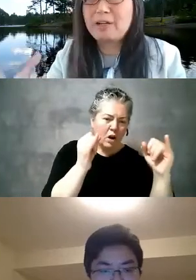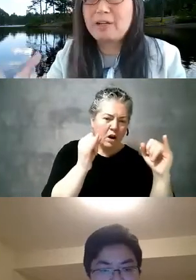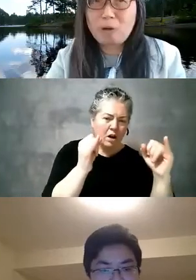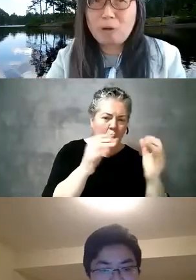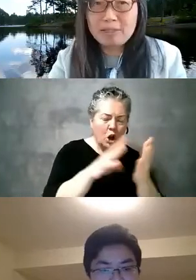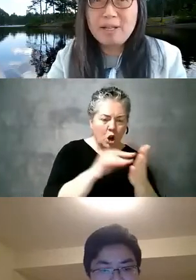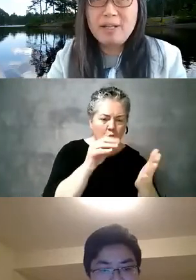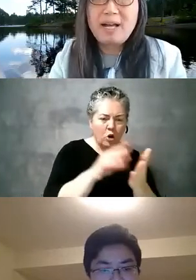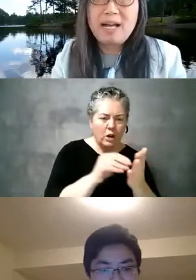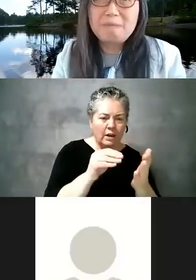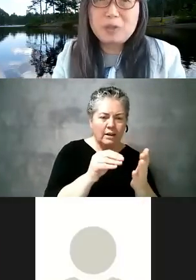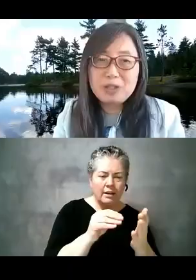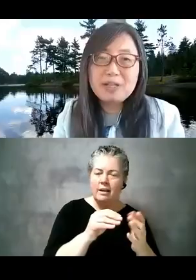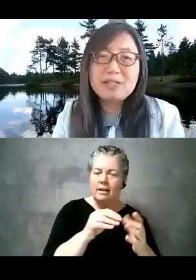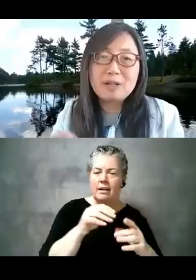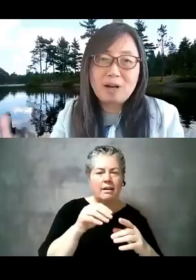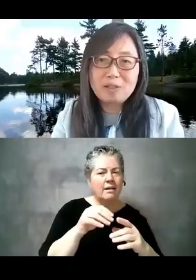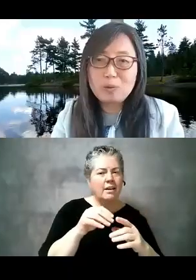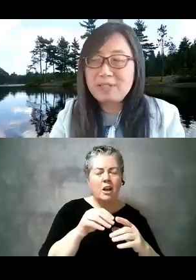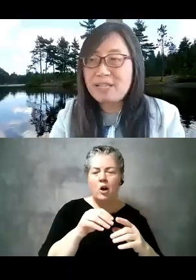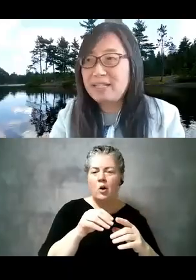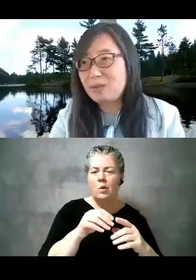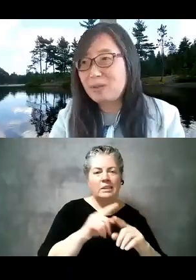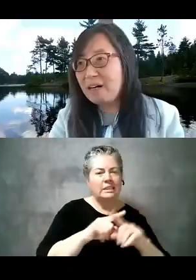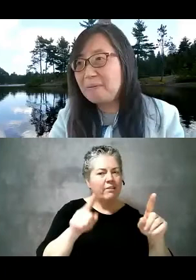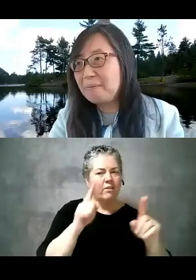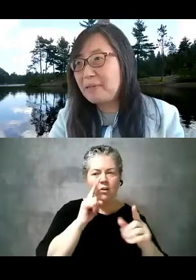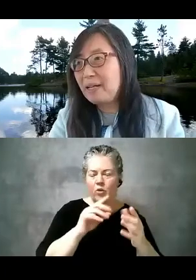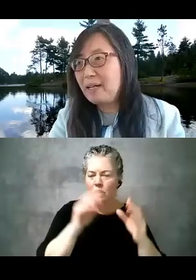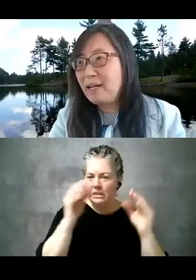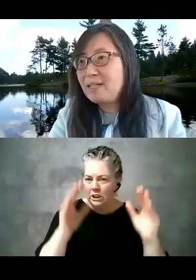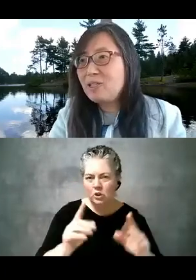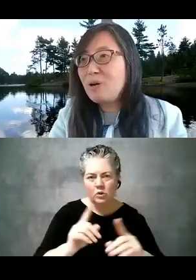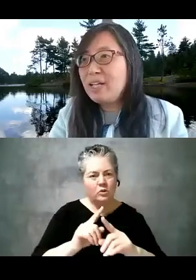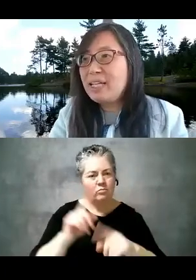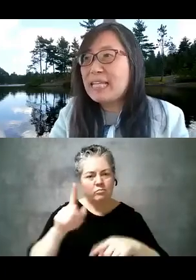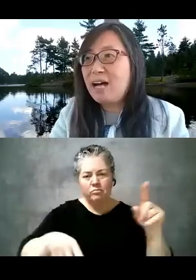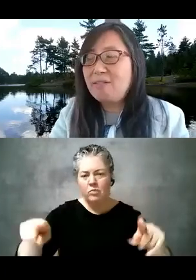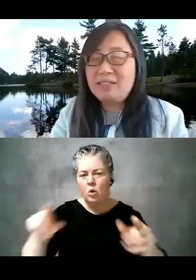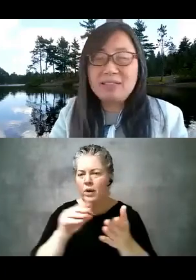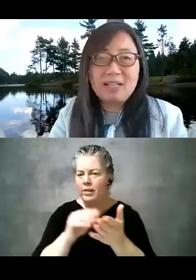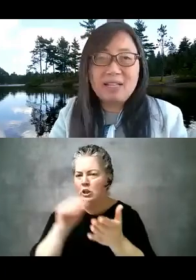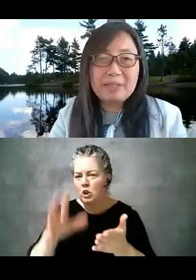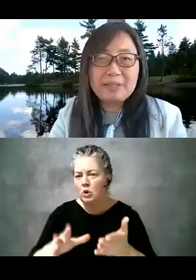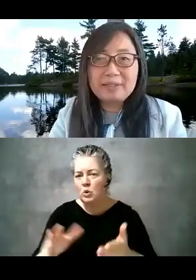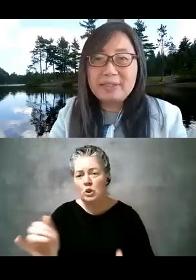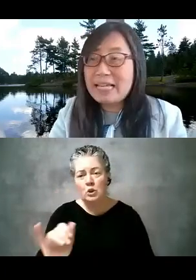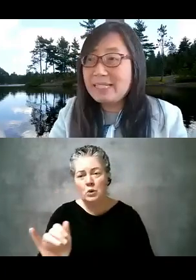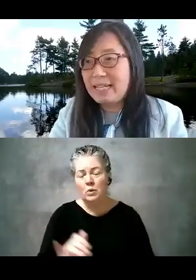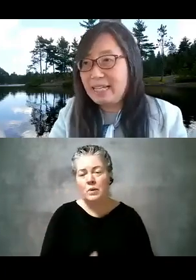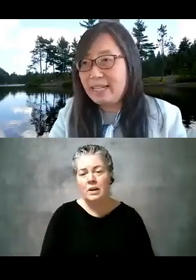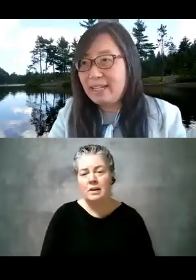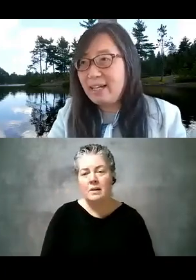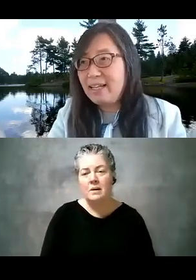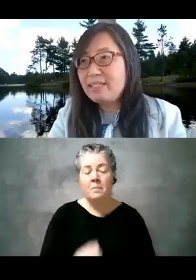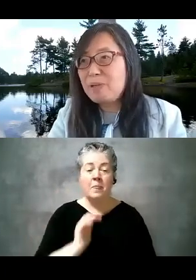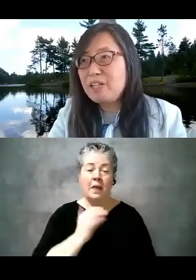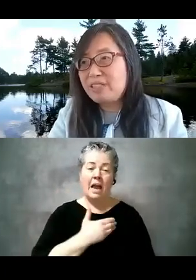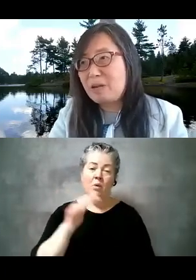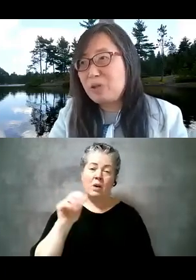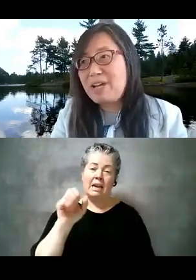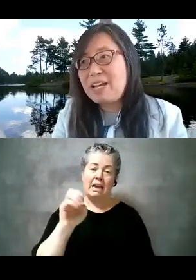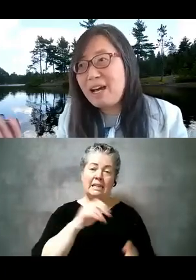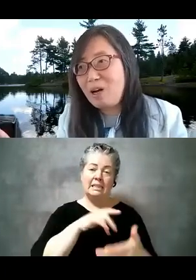teachers, across students, across school settings as well. So in our case study, this